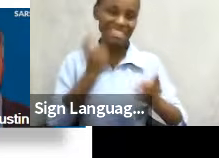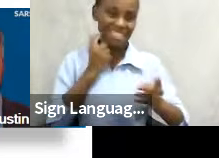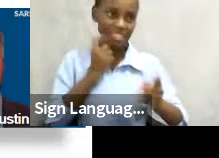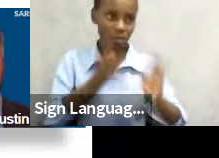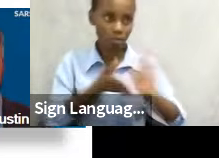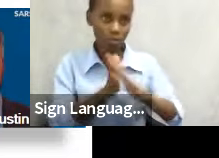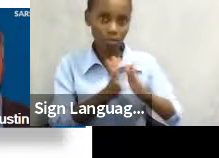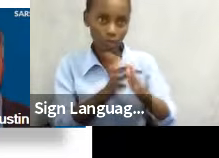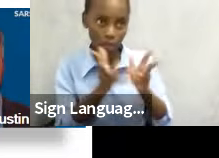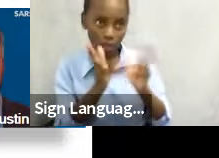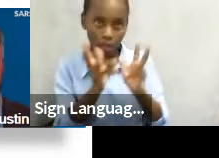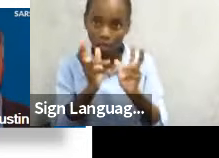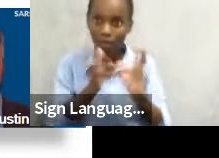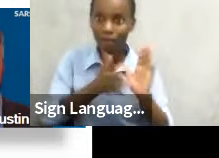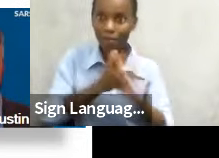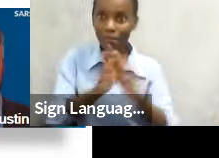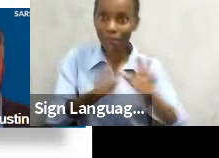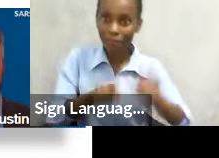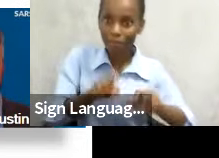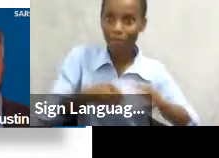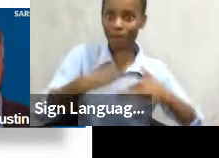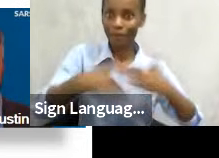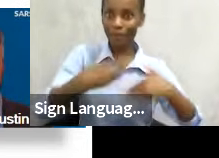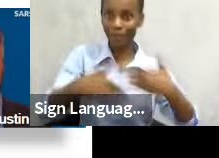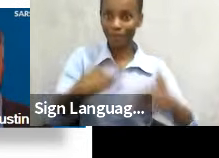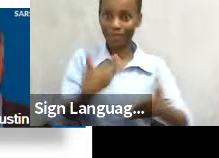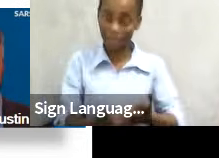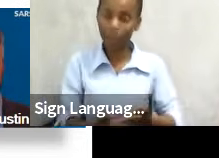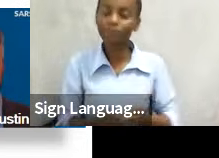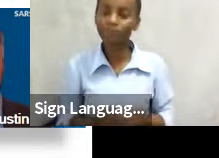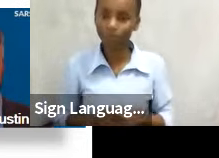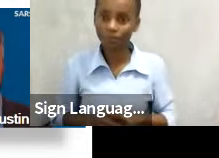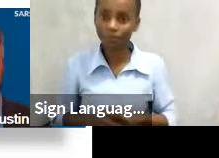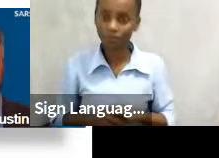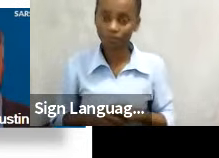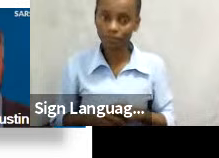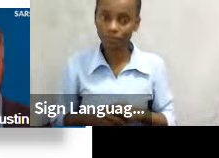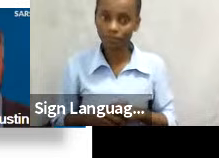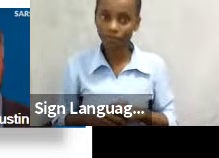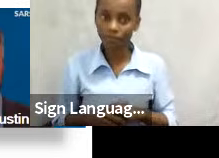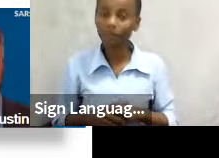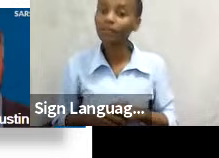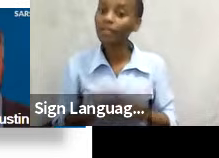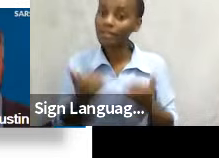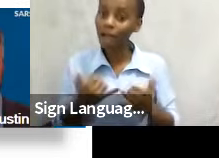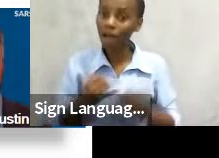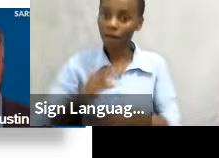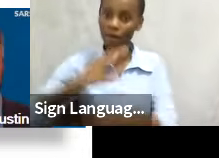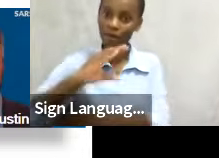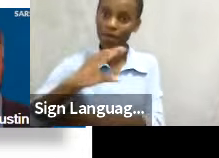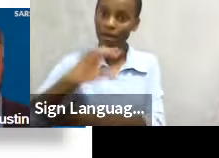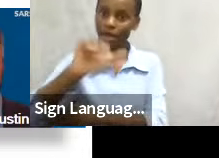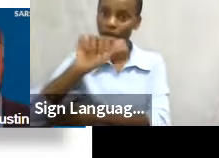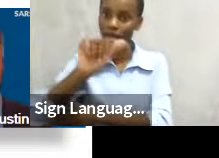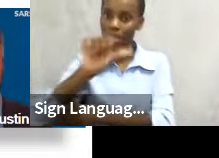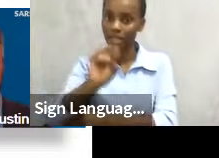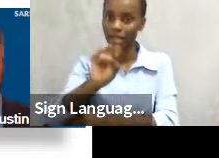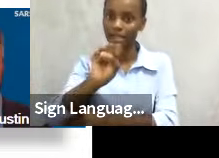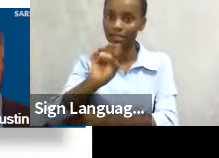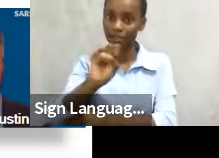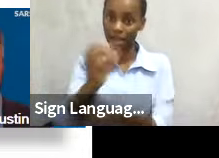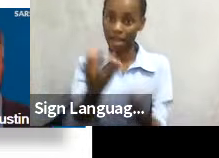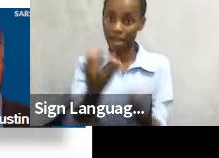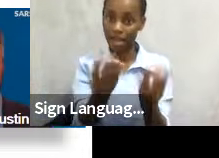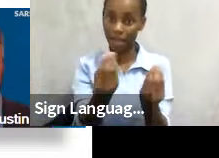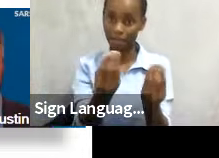complete before you upload your supporting documents. What's key, as I've highlighted, is the case number. So on your personalized letter that you